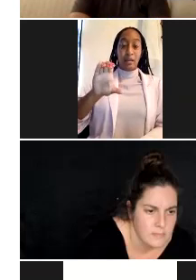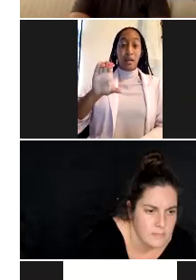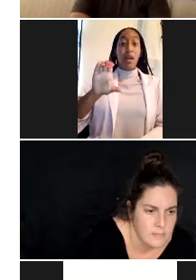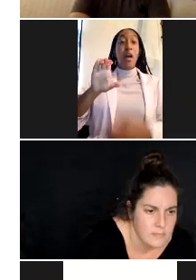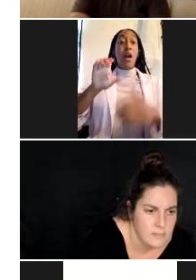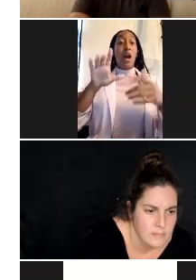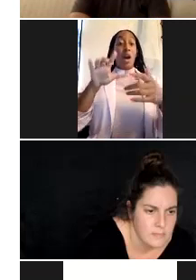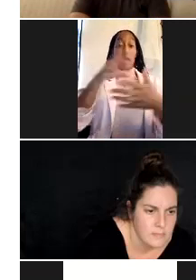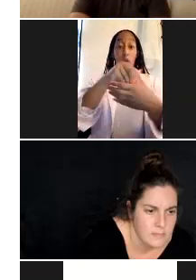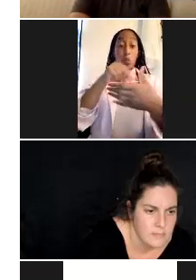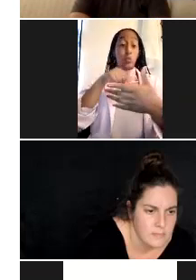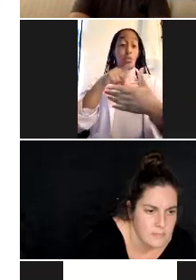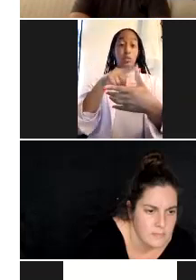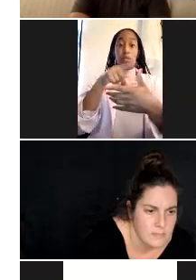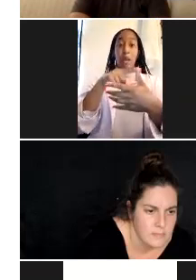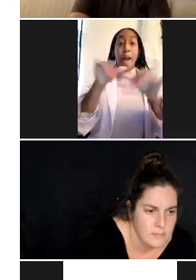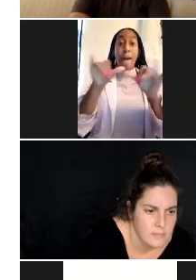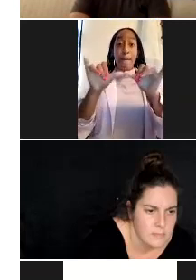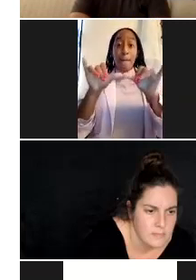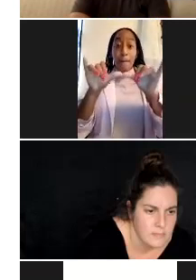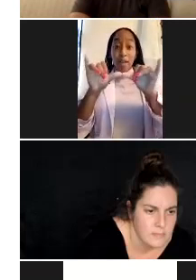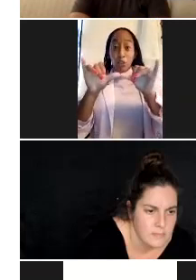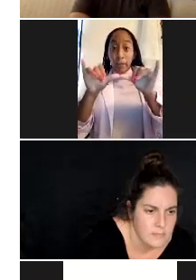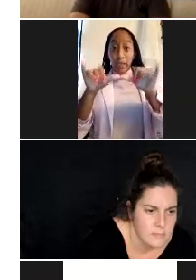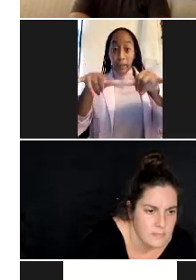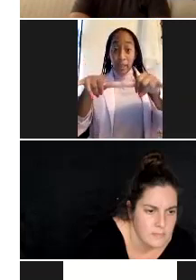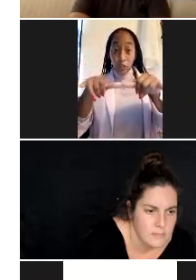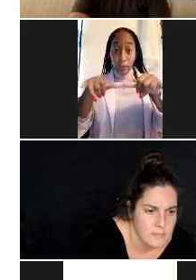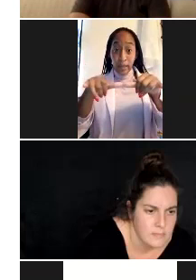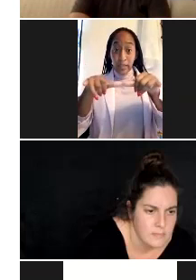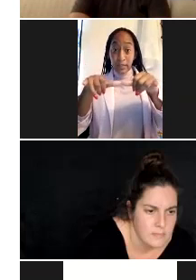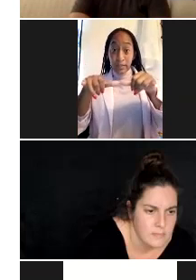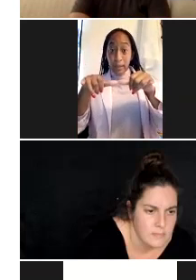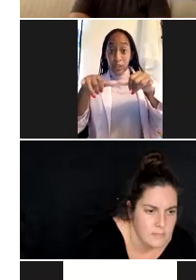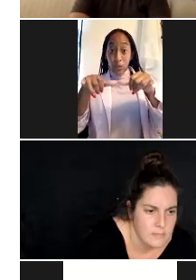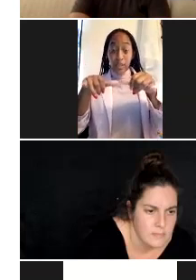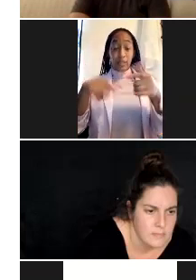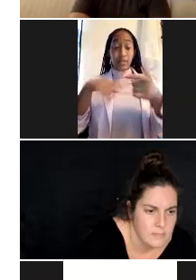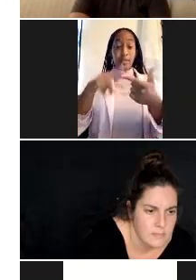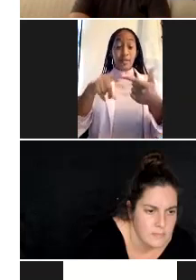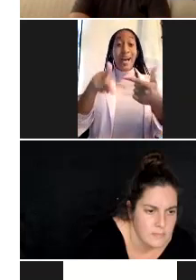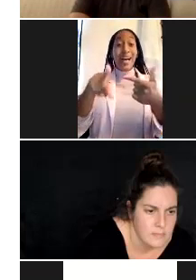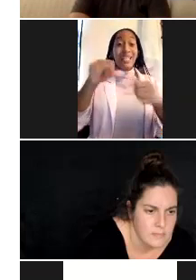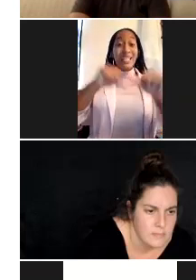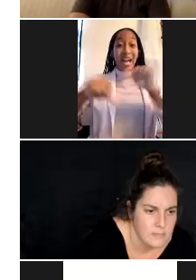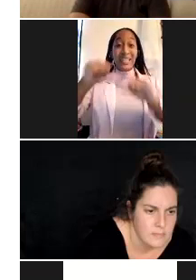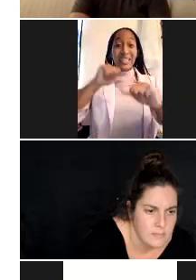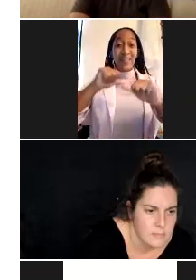method, nature of science, units, unit conversions, 1D motion,